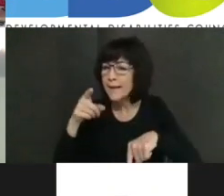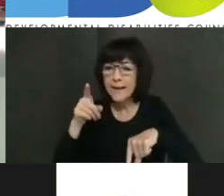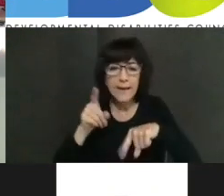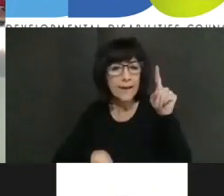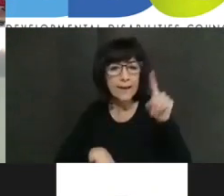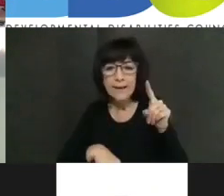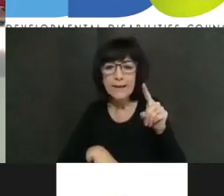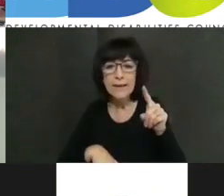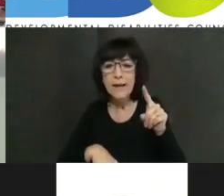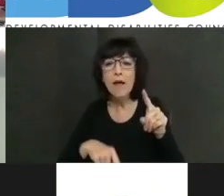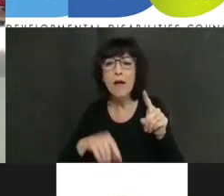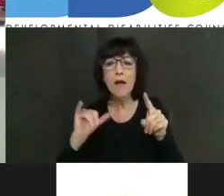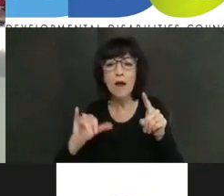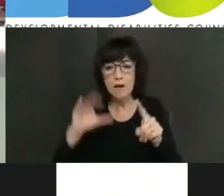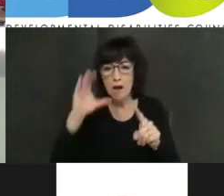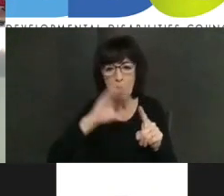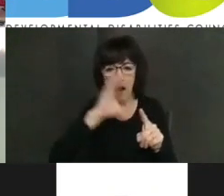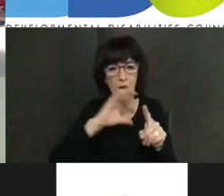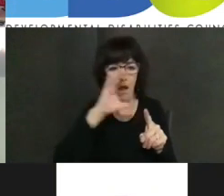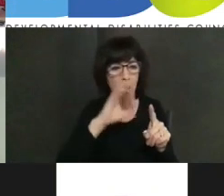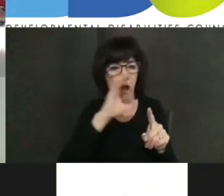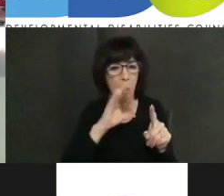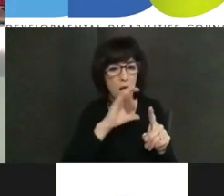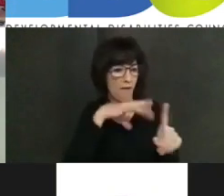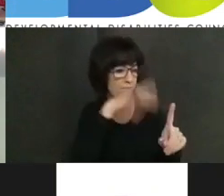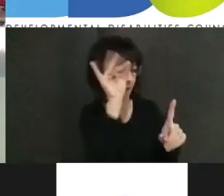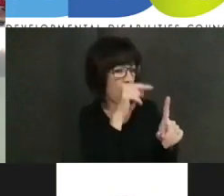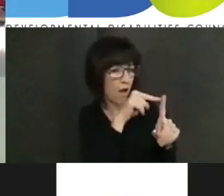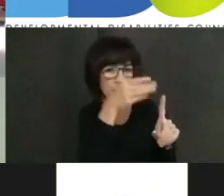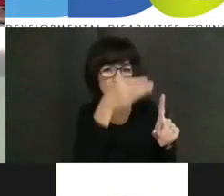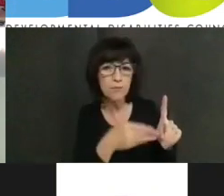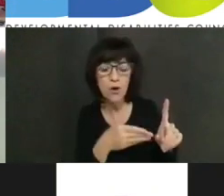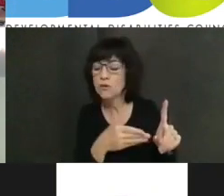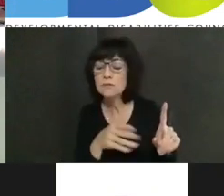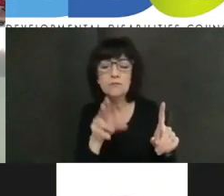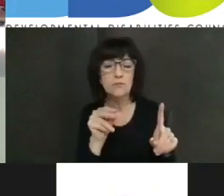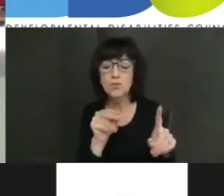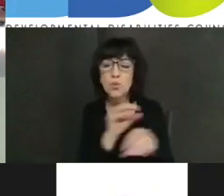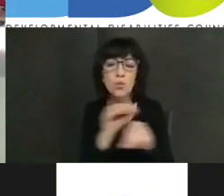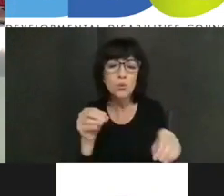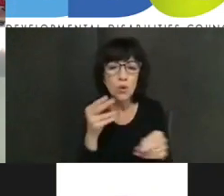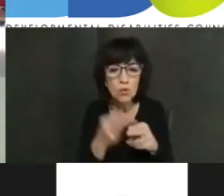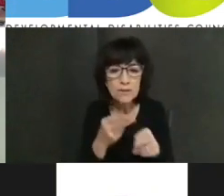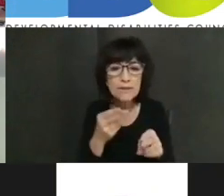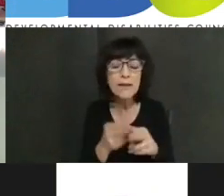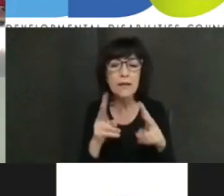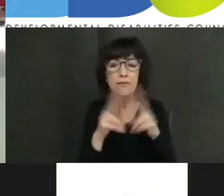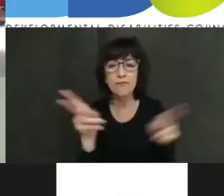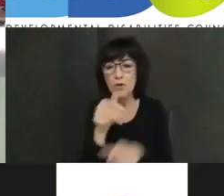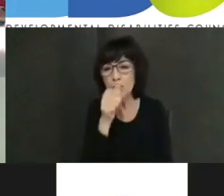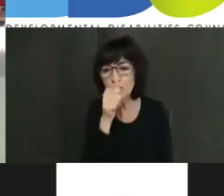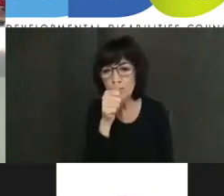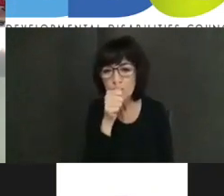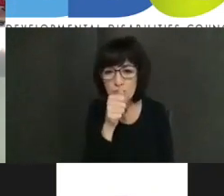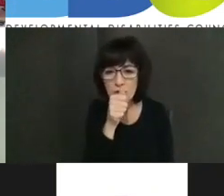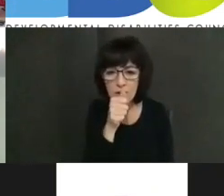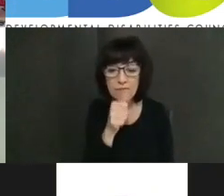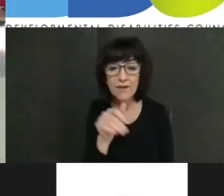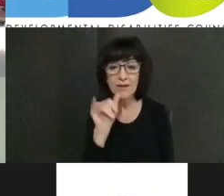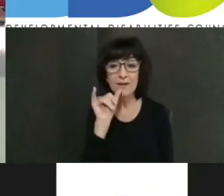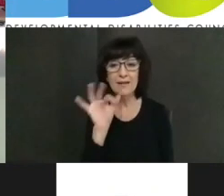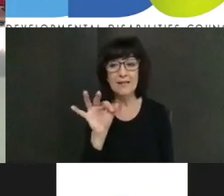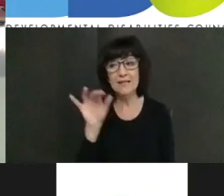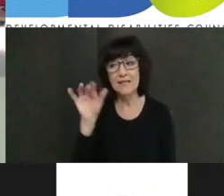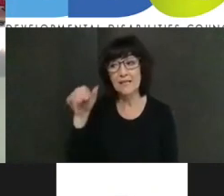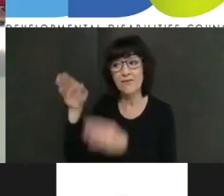anonymity that is required by both Apple and Google. As the video explained, if a contact tracer reaches out to you stating